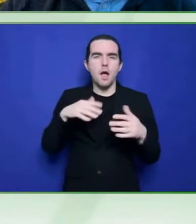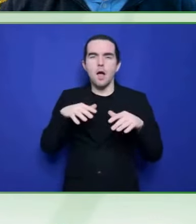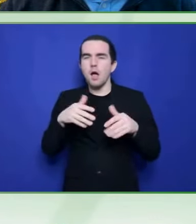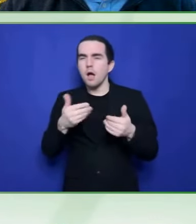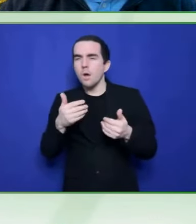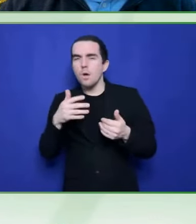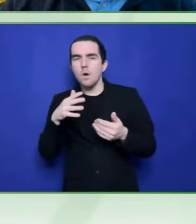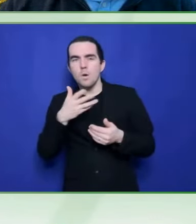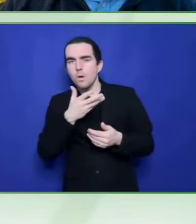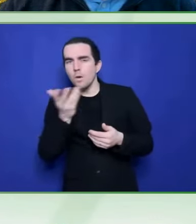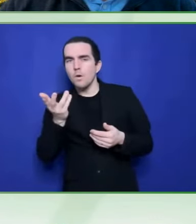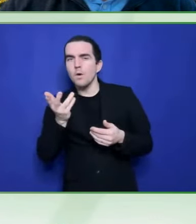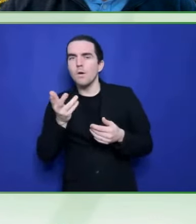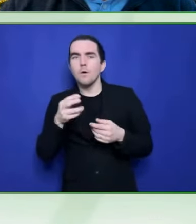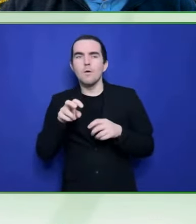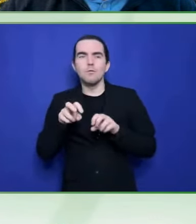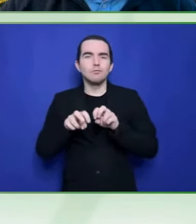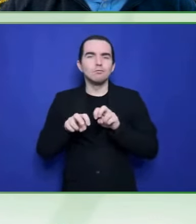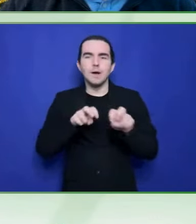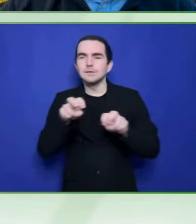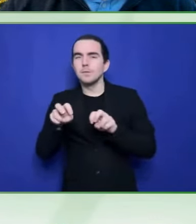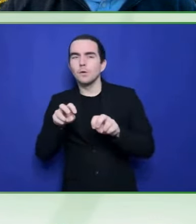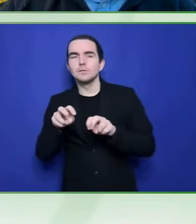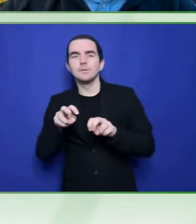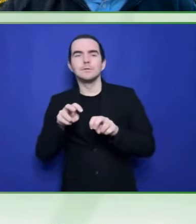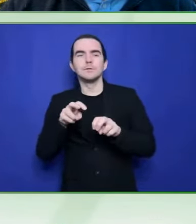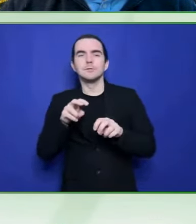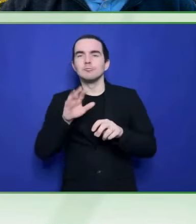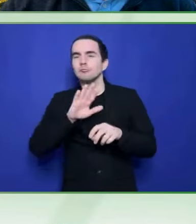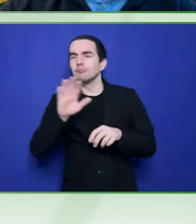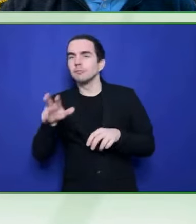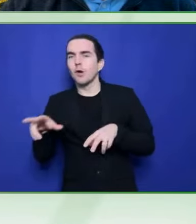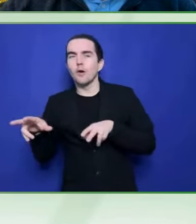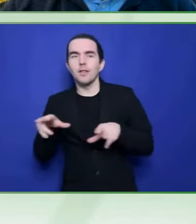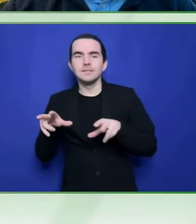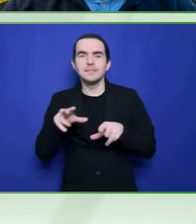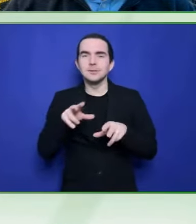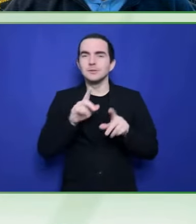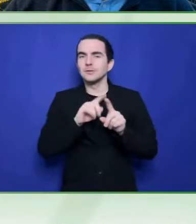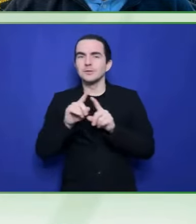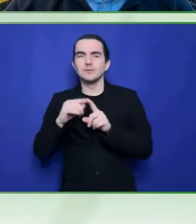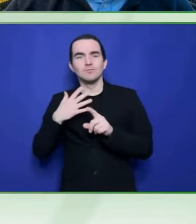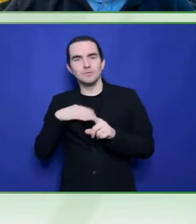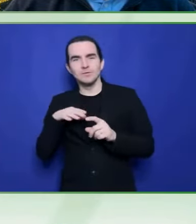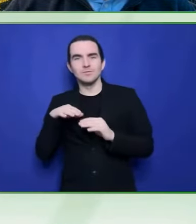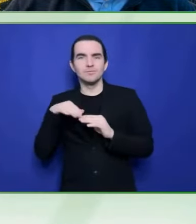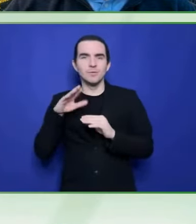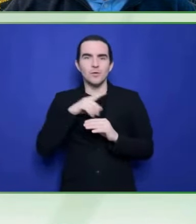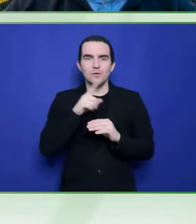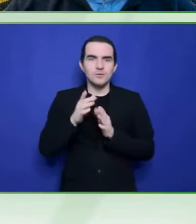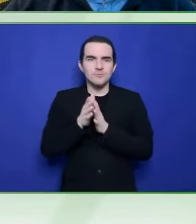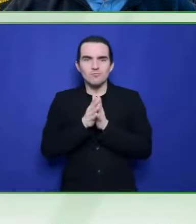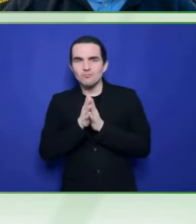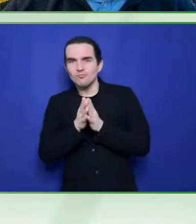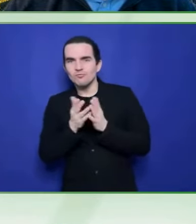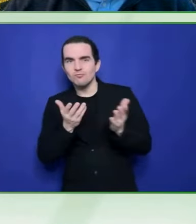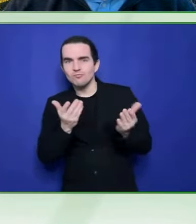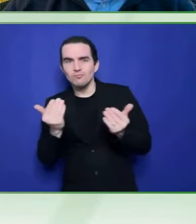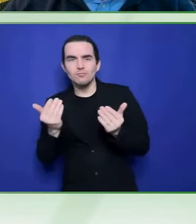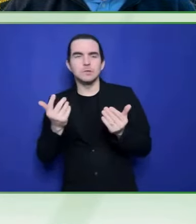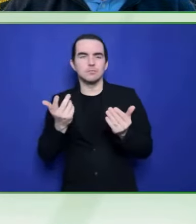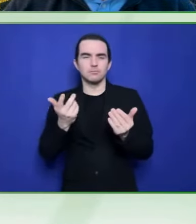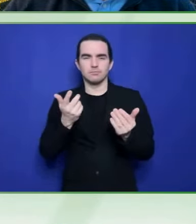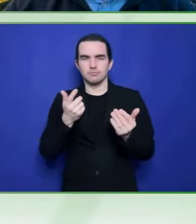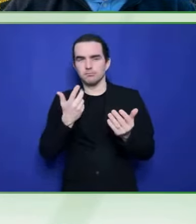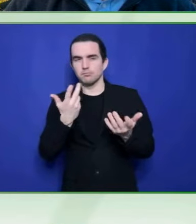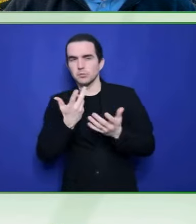processes. This isn't about the provision of services. Increasingly, we are being asked to demonstrate and deliver